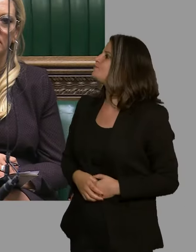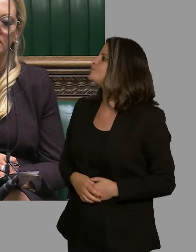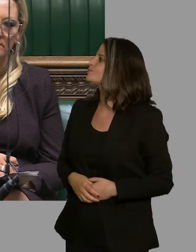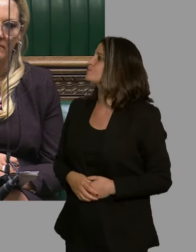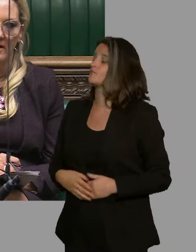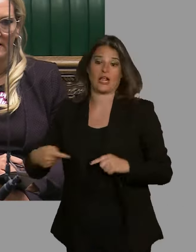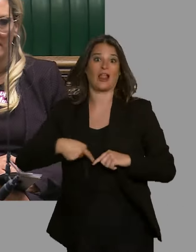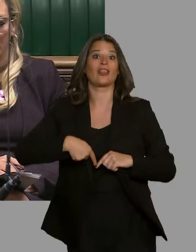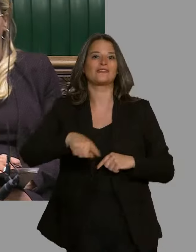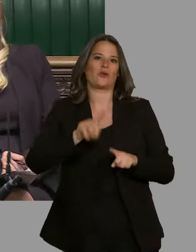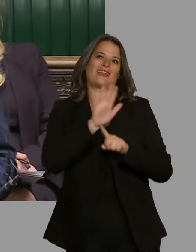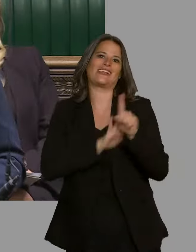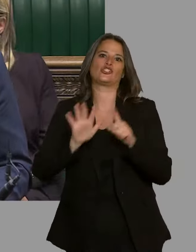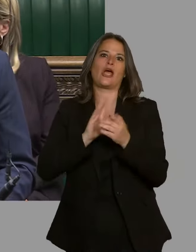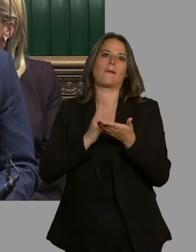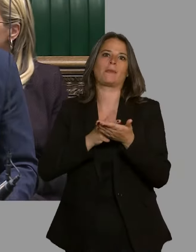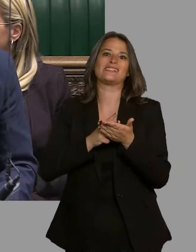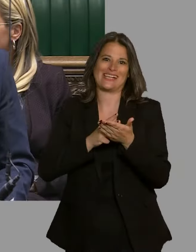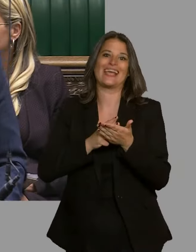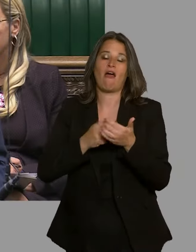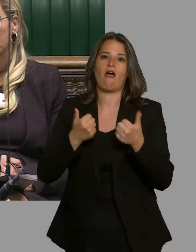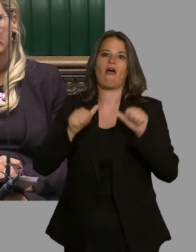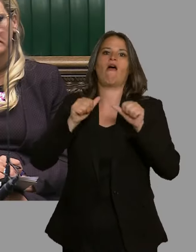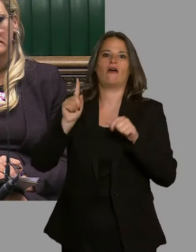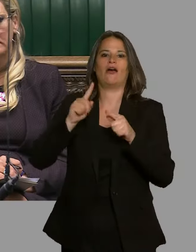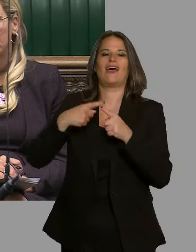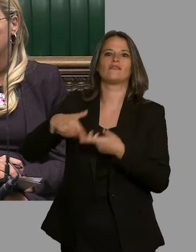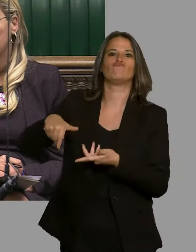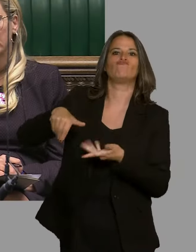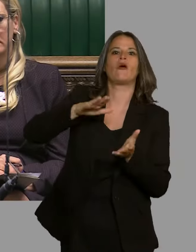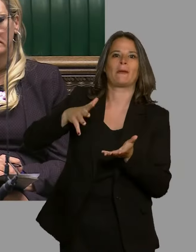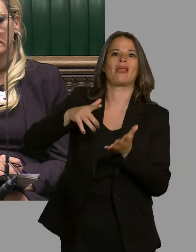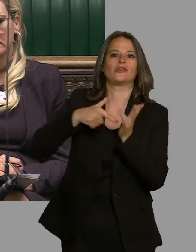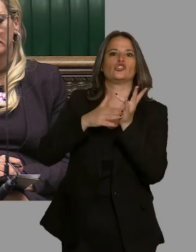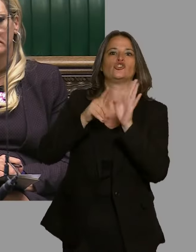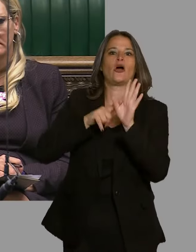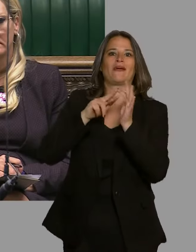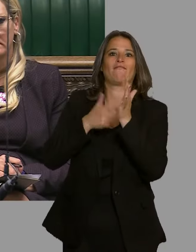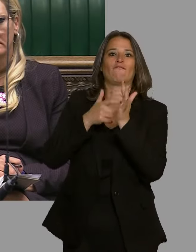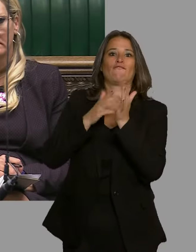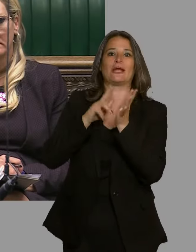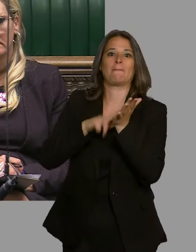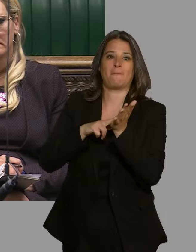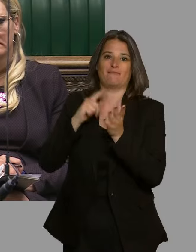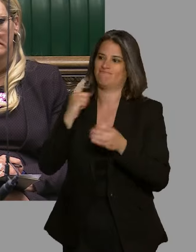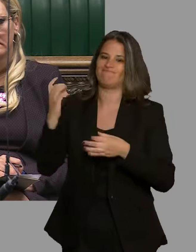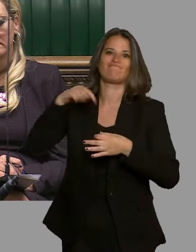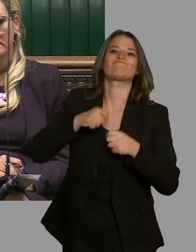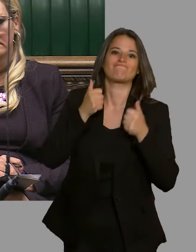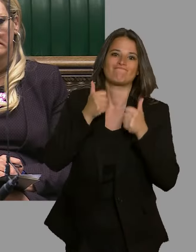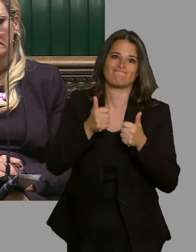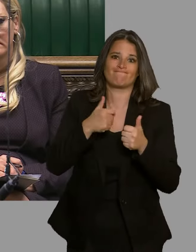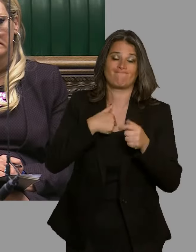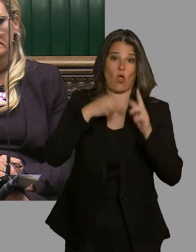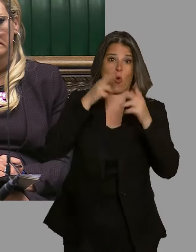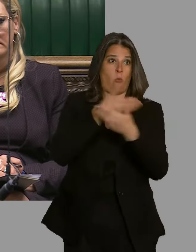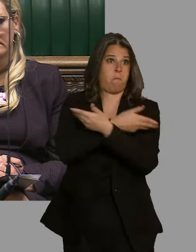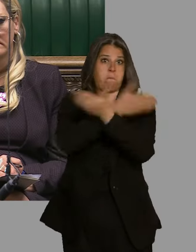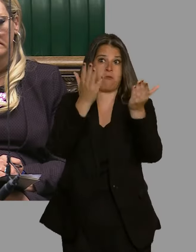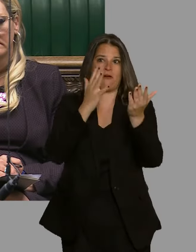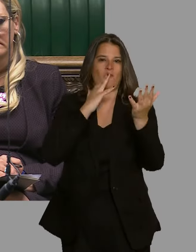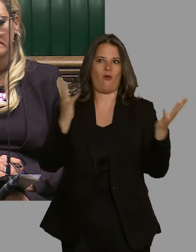great achievement. But for a third of epilepsy sufferers, seizures cannot be controlled by medication, like my constituent Ben Lacey, who suffers